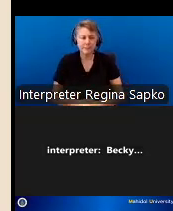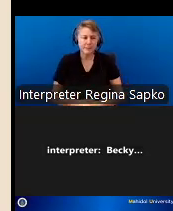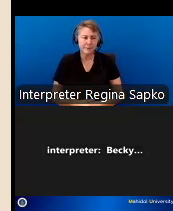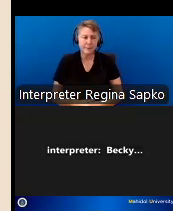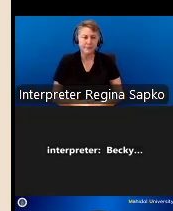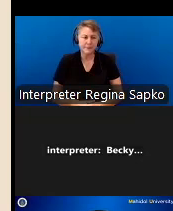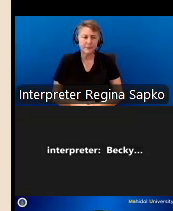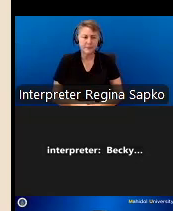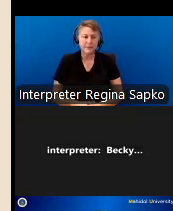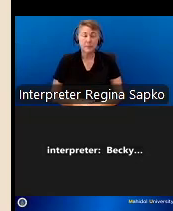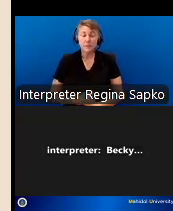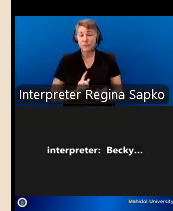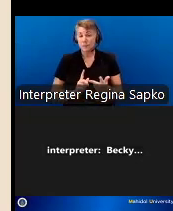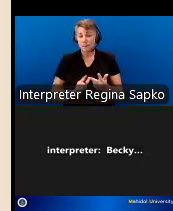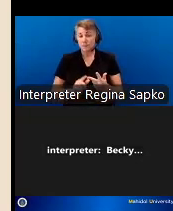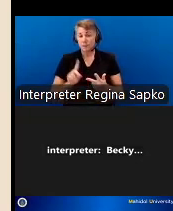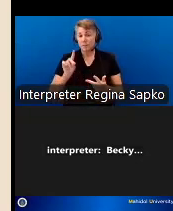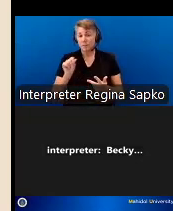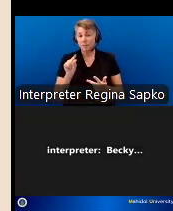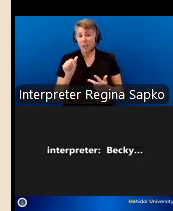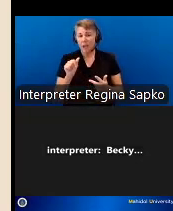across source of due to like